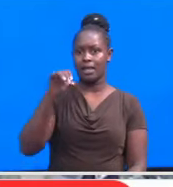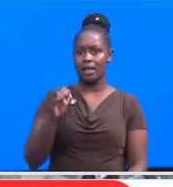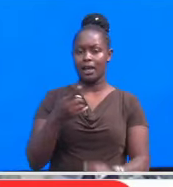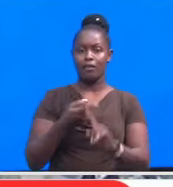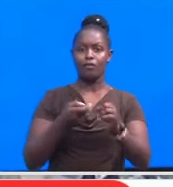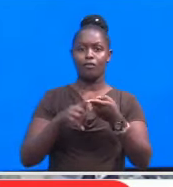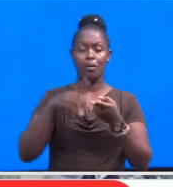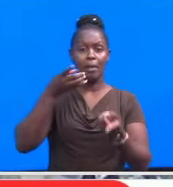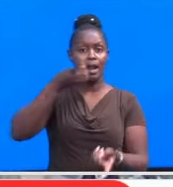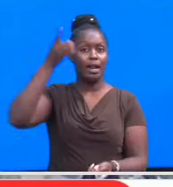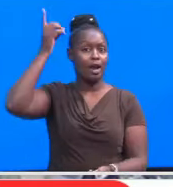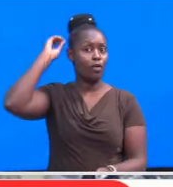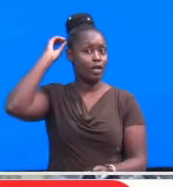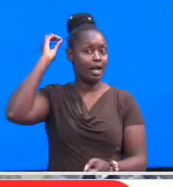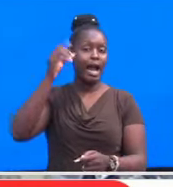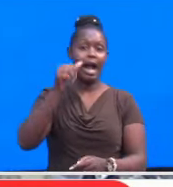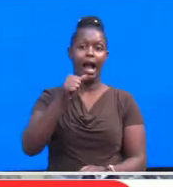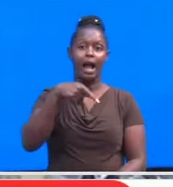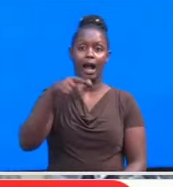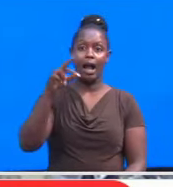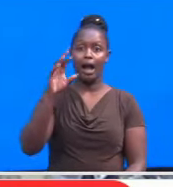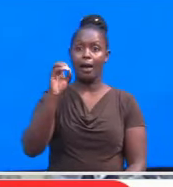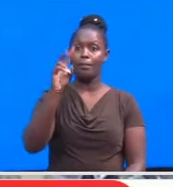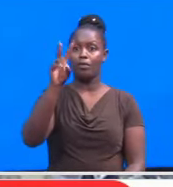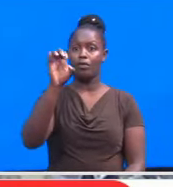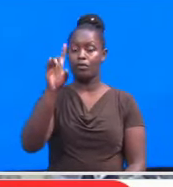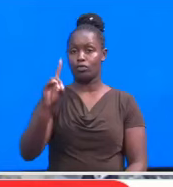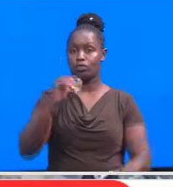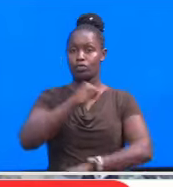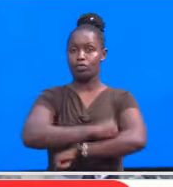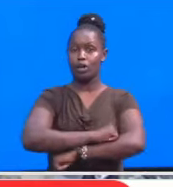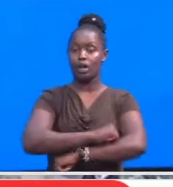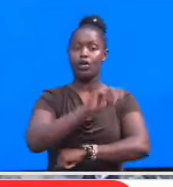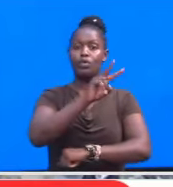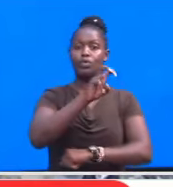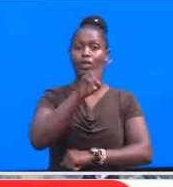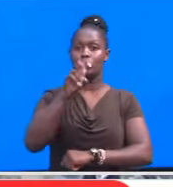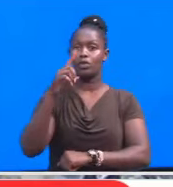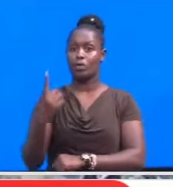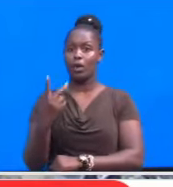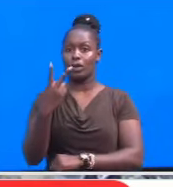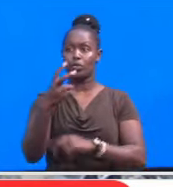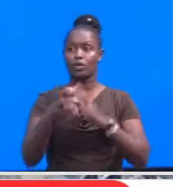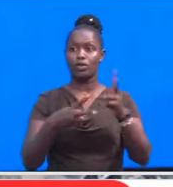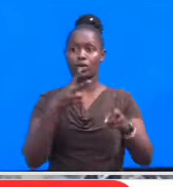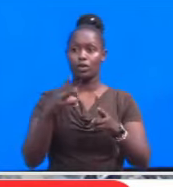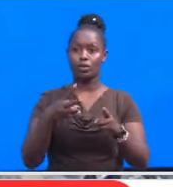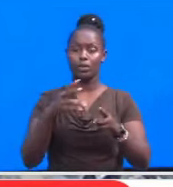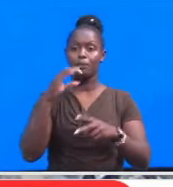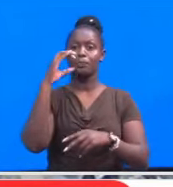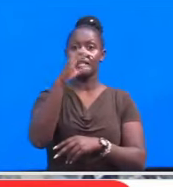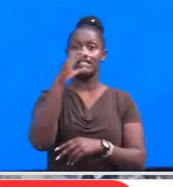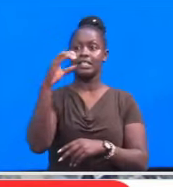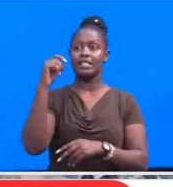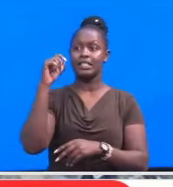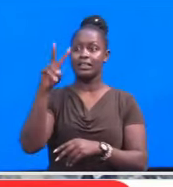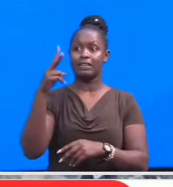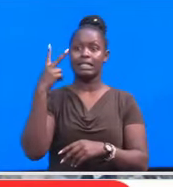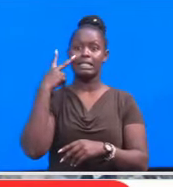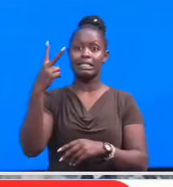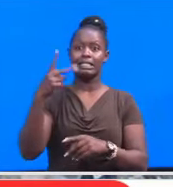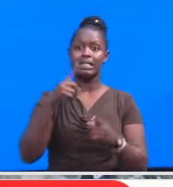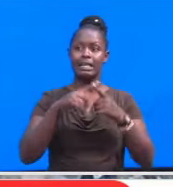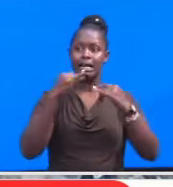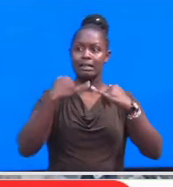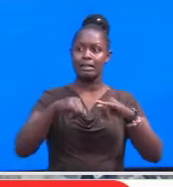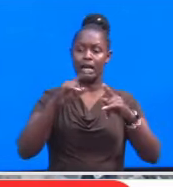school between 2021 and 2022. In a CCTV footage captured, the suspect is seen trying to escape